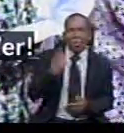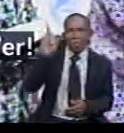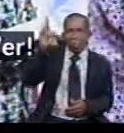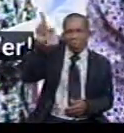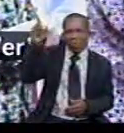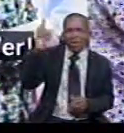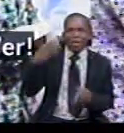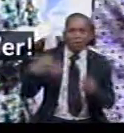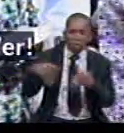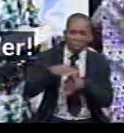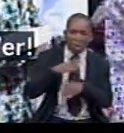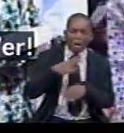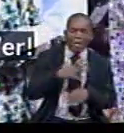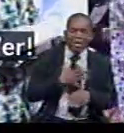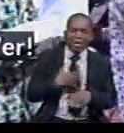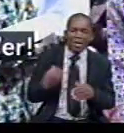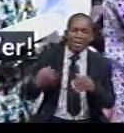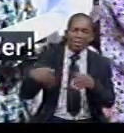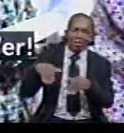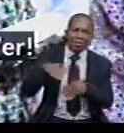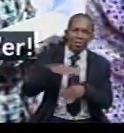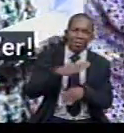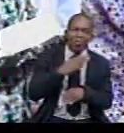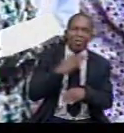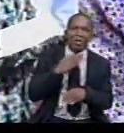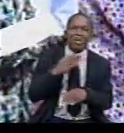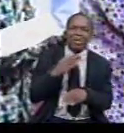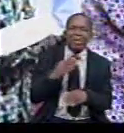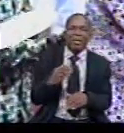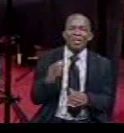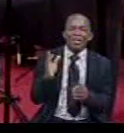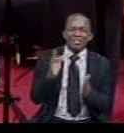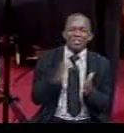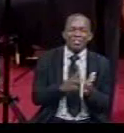root Him more and more.